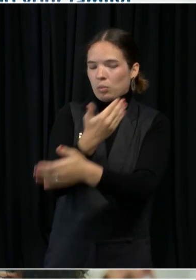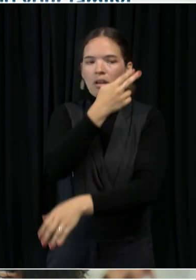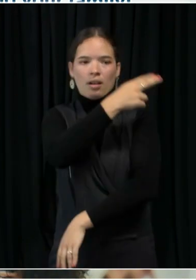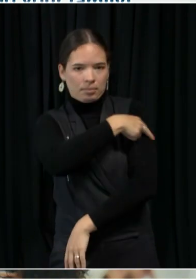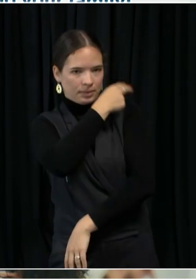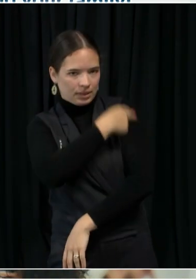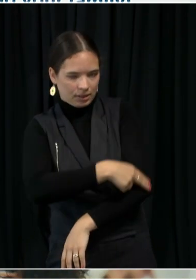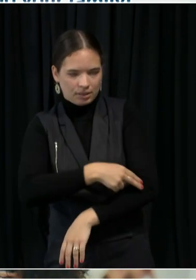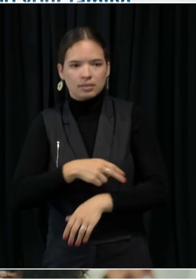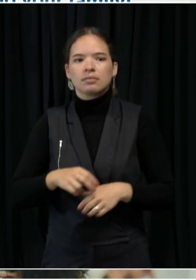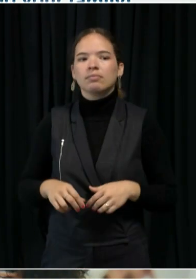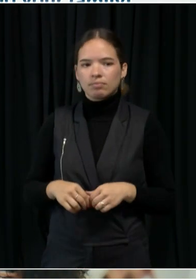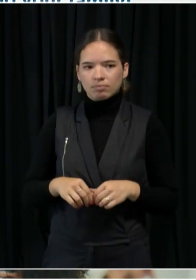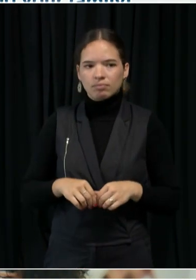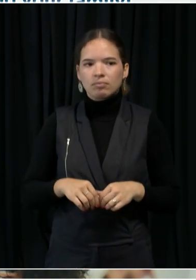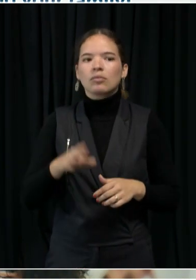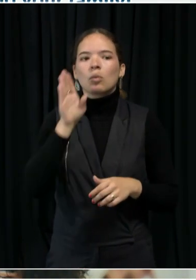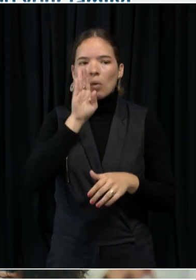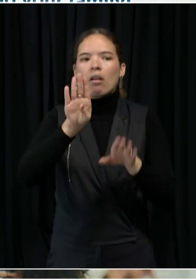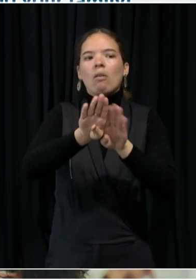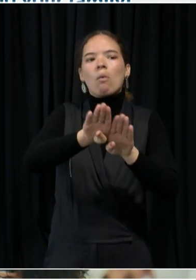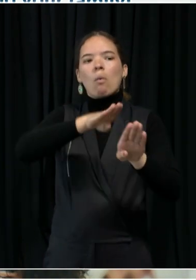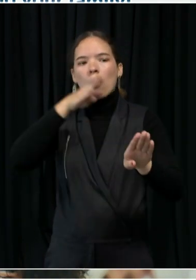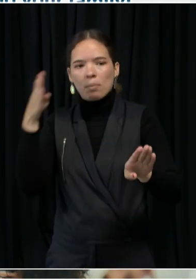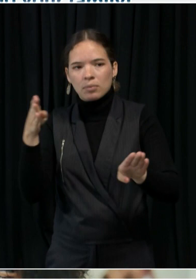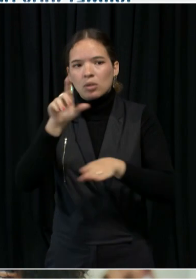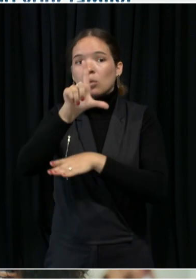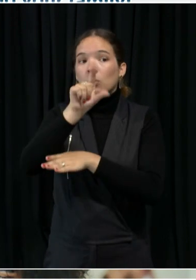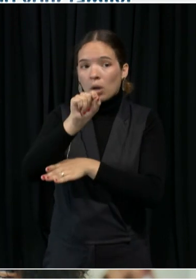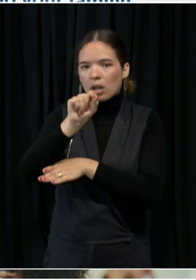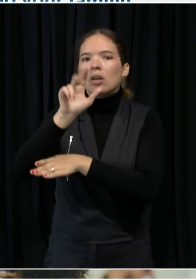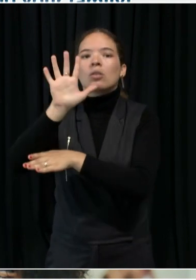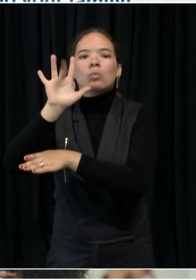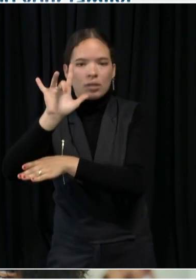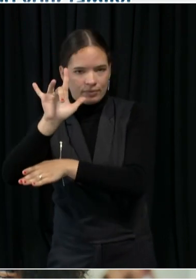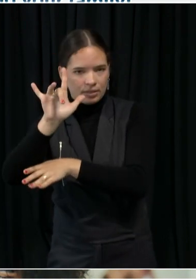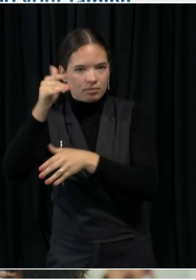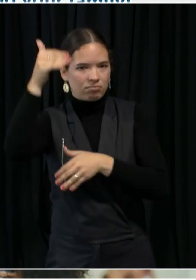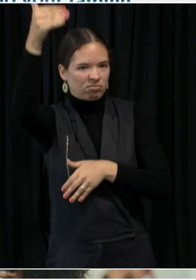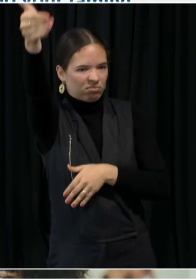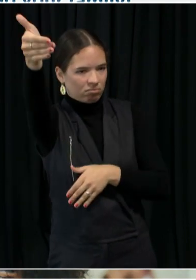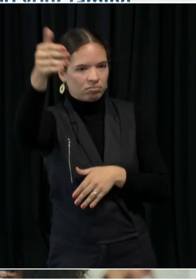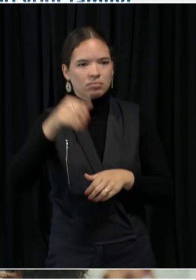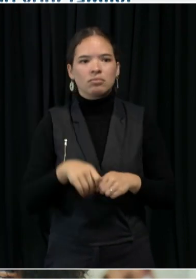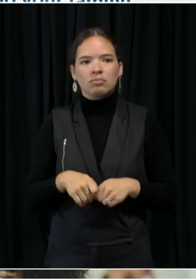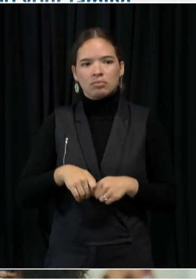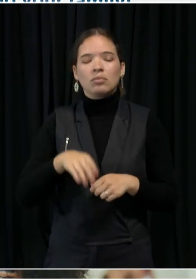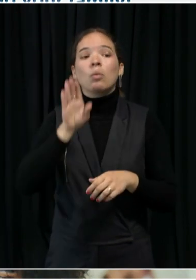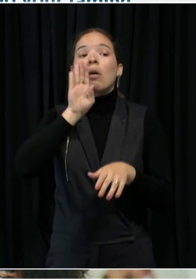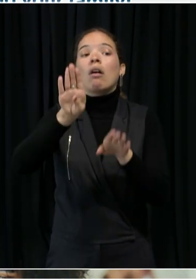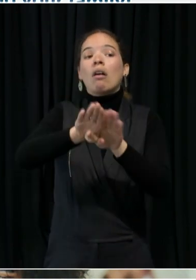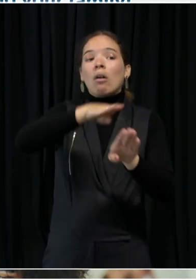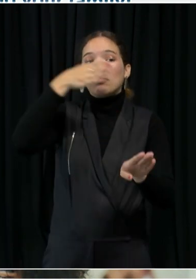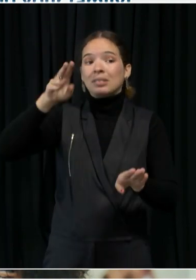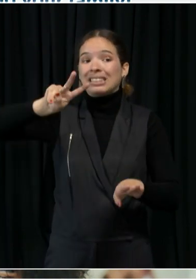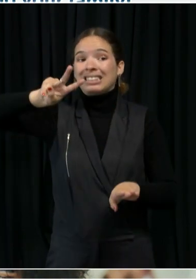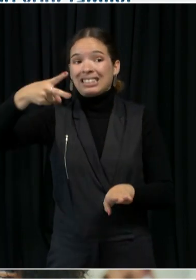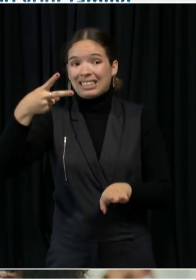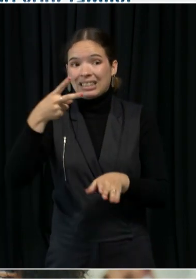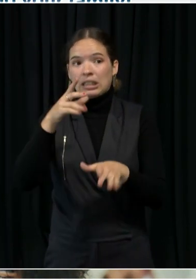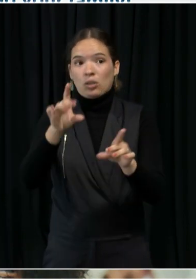St. Elizabeth's campus. We will also be proud to open a second urgent care facility, hopefully sooner than